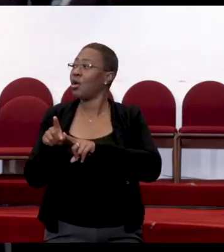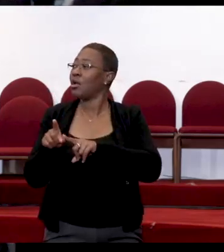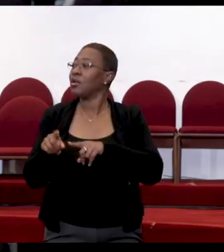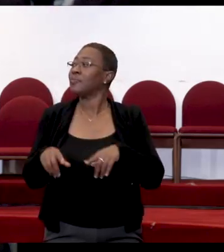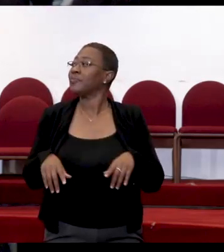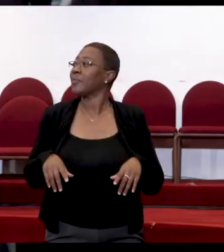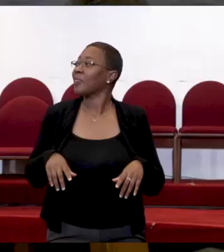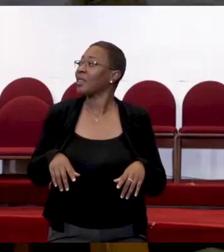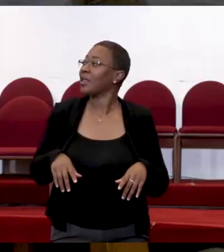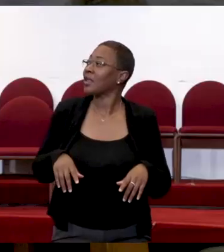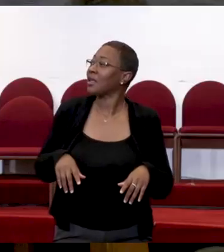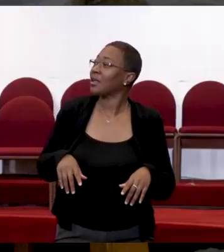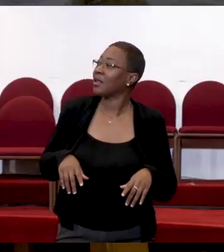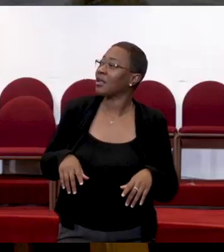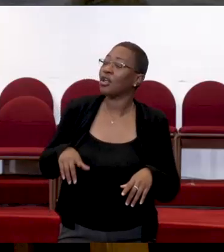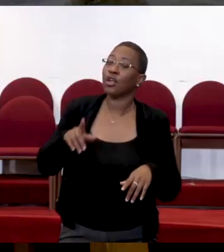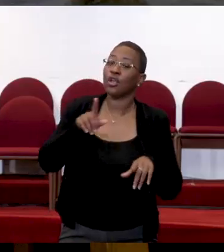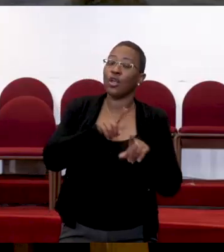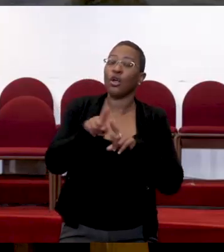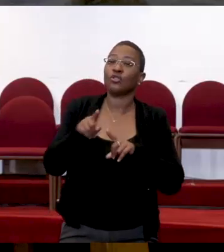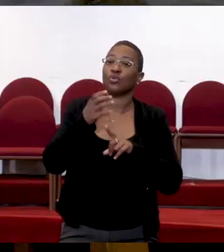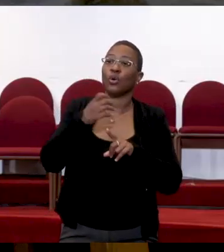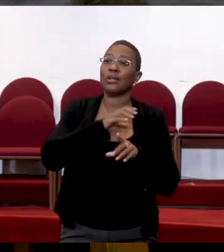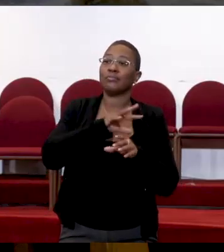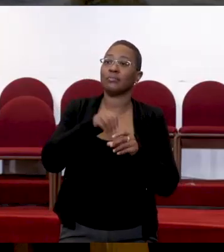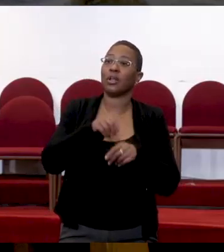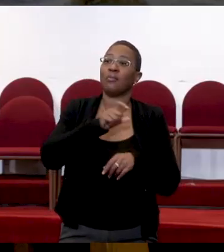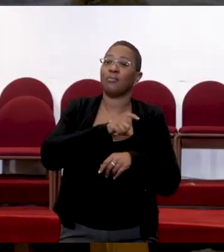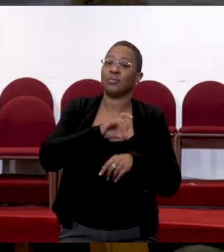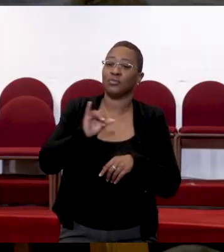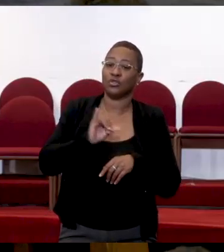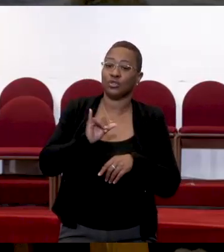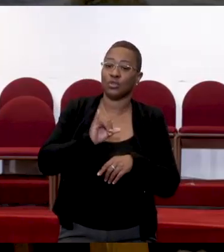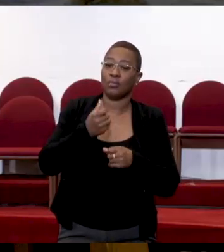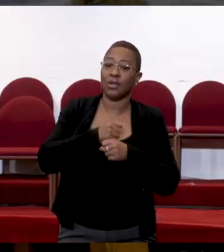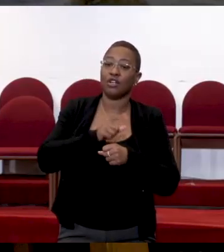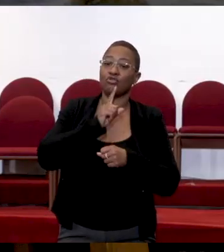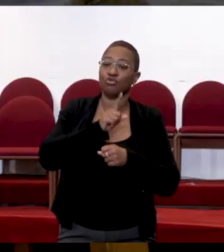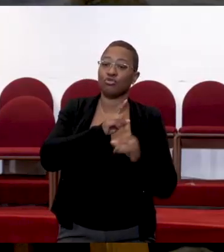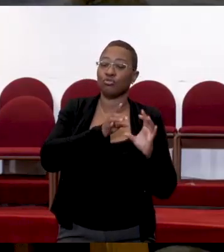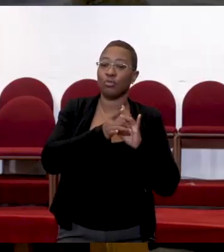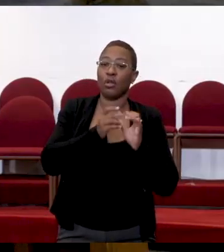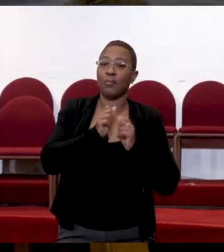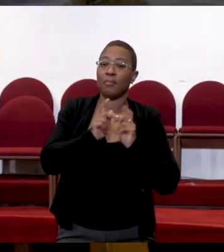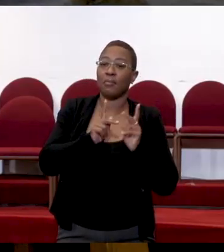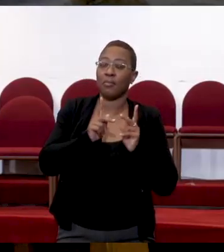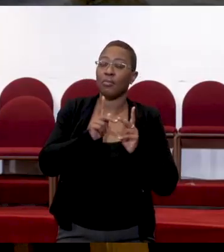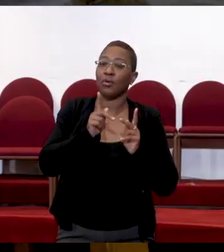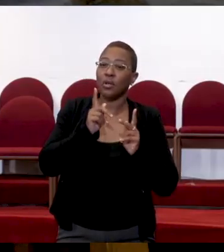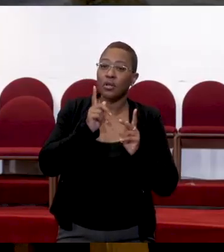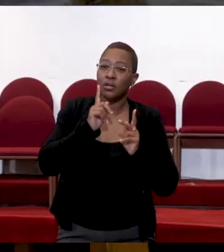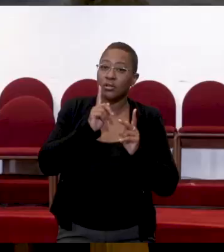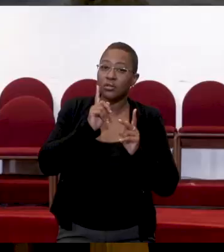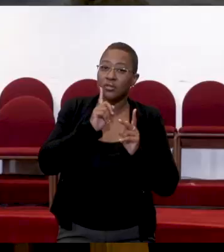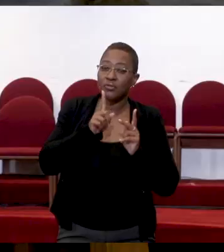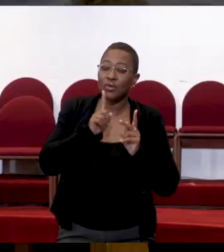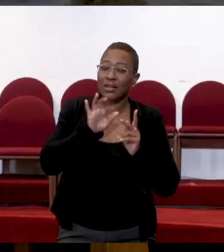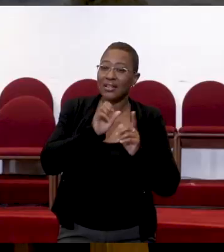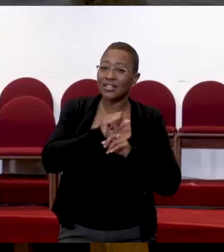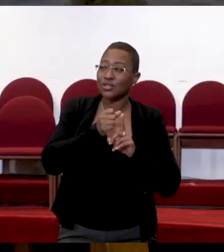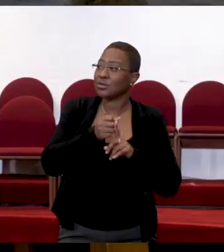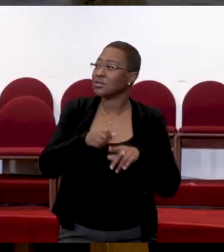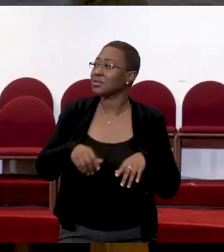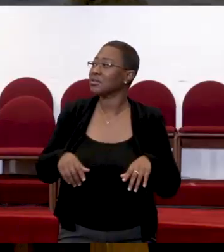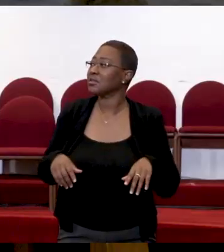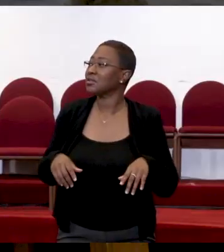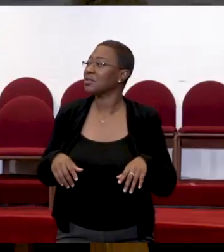have neighborhood police officers as well. So we need to make sure that you're totally hooked up so you know who to call for which kind of situation.